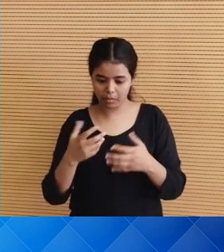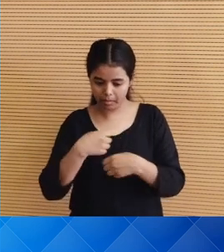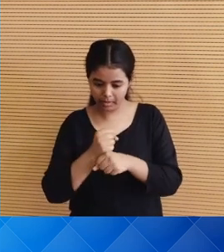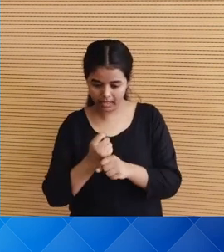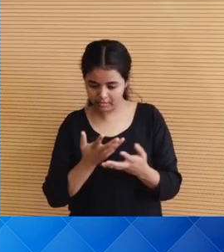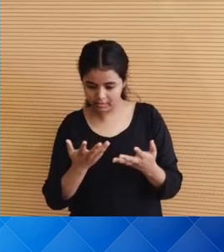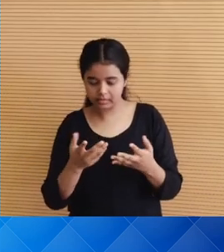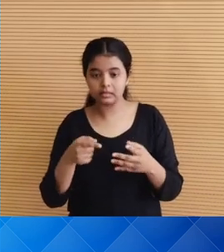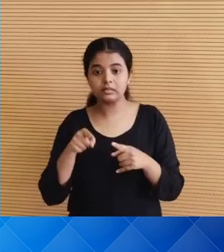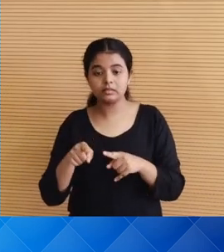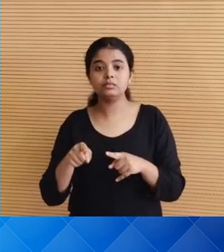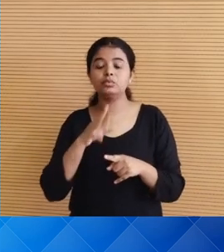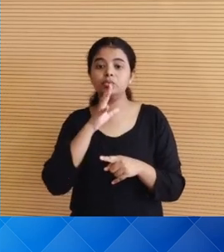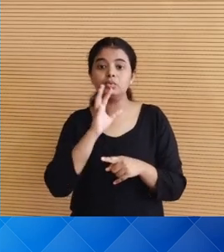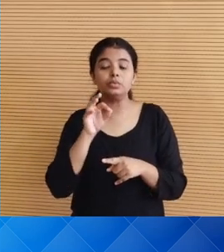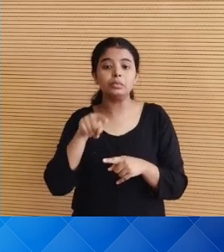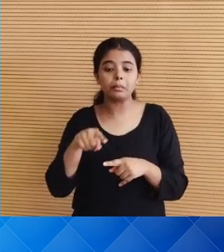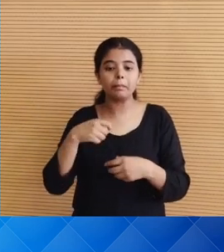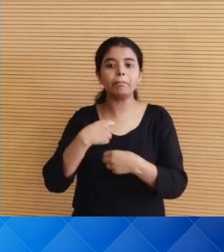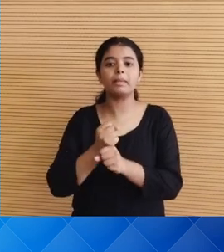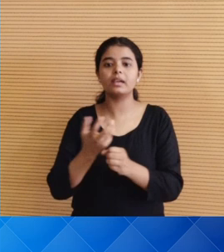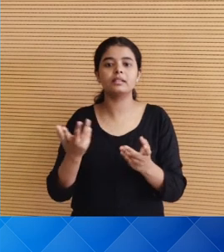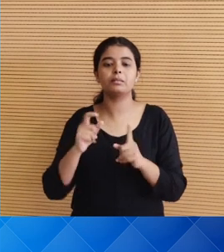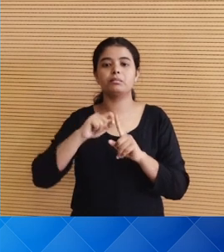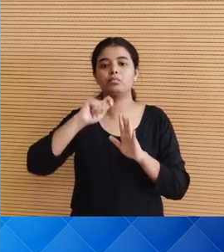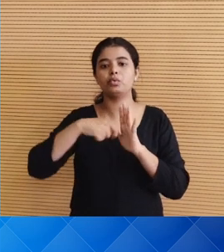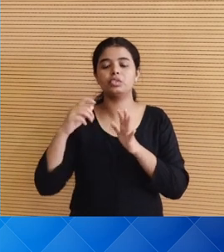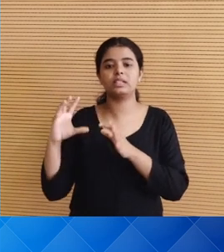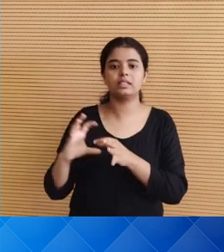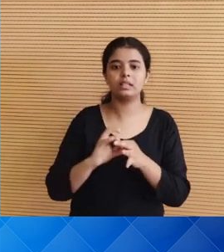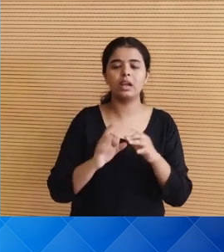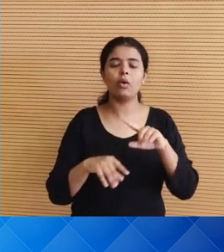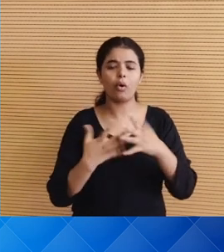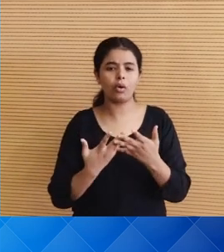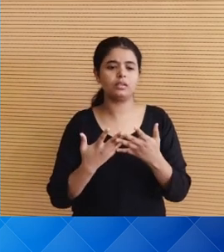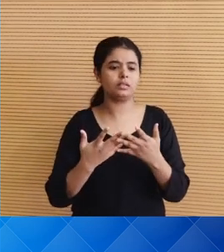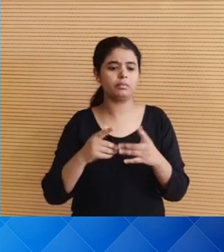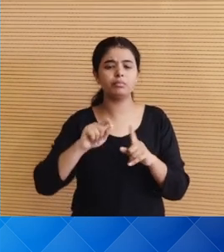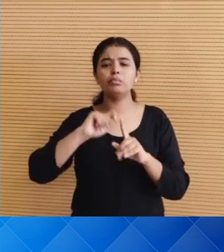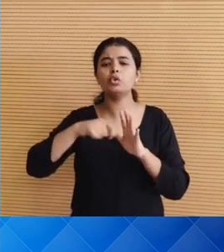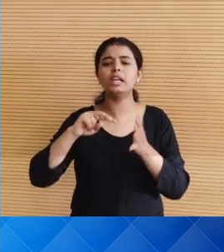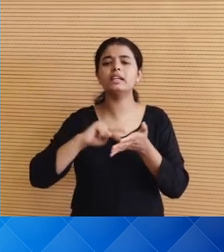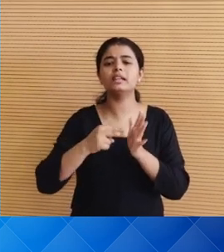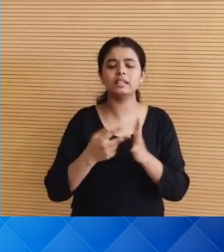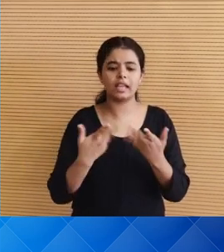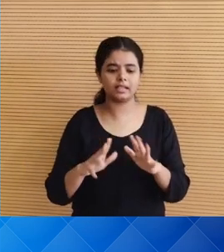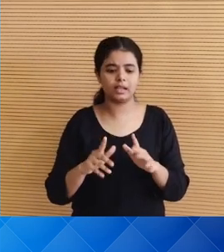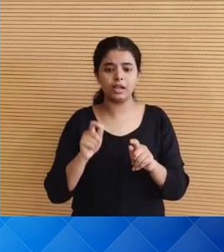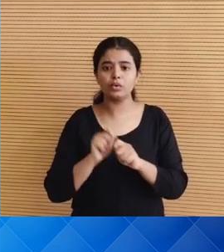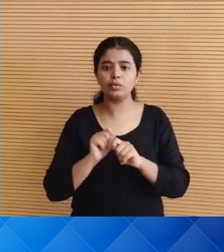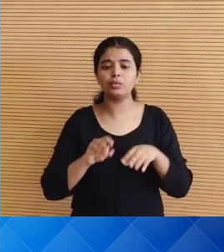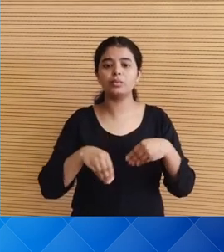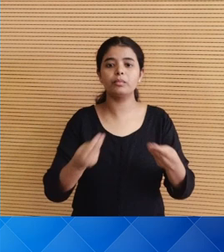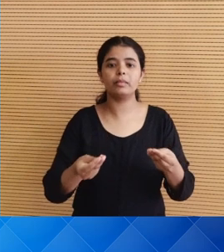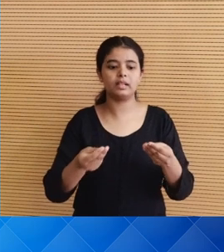to organize the content in the form of project-based approach, story-based approach, thematic approach, and